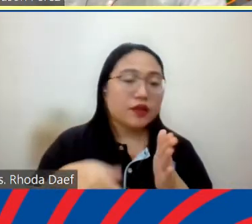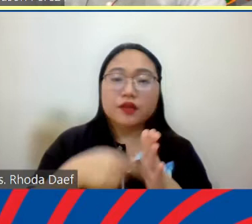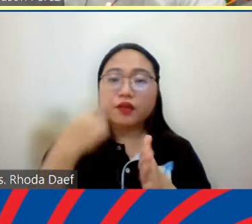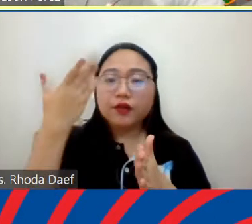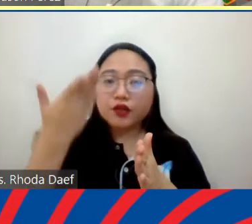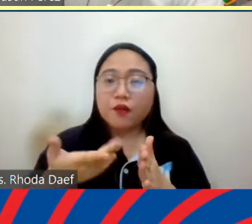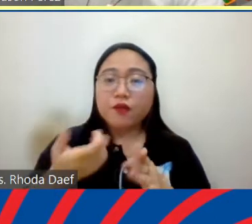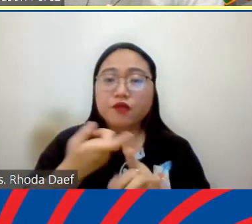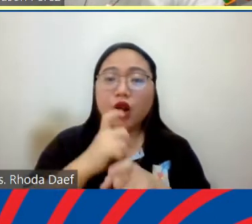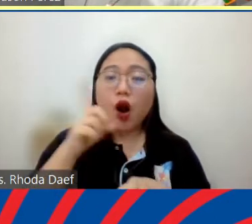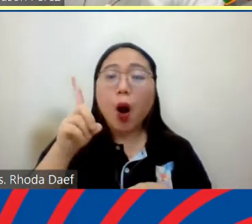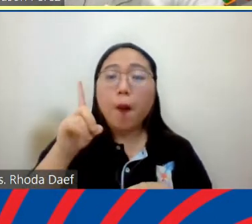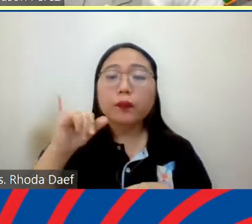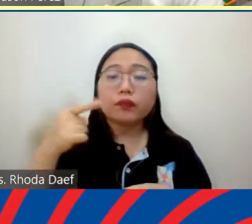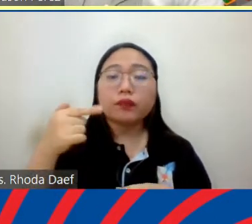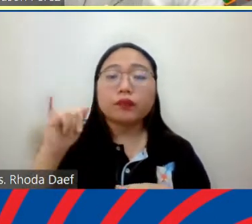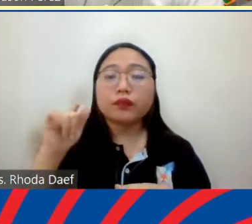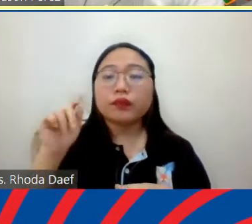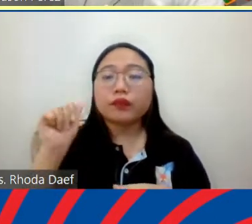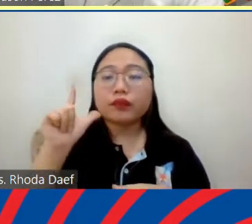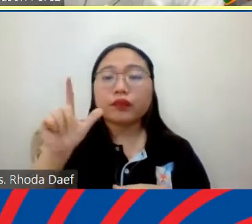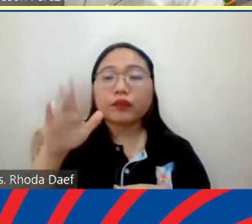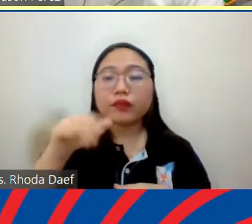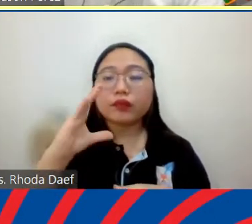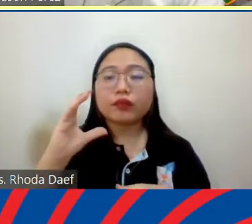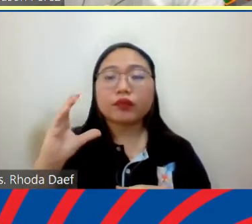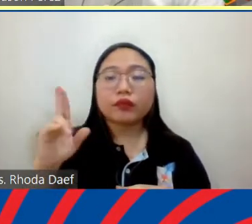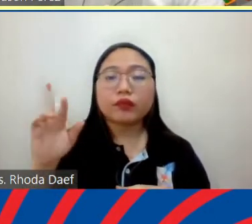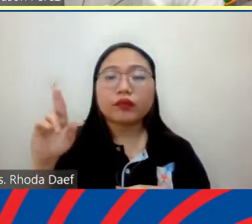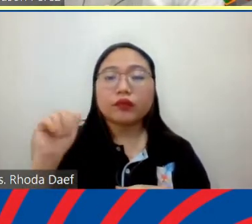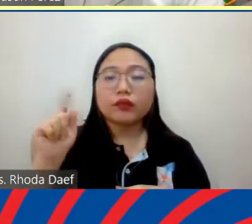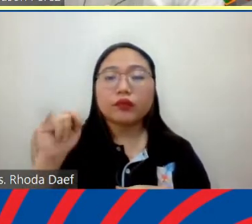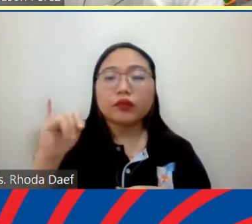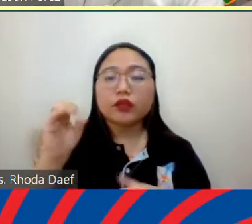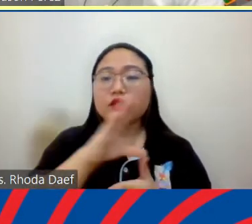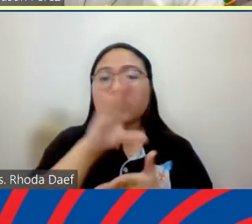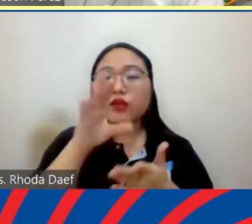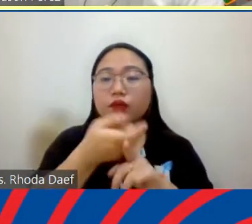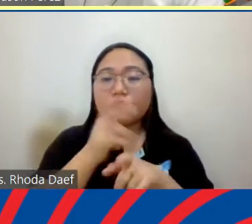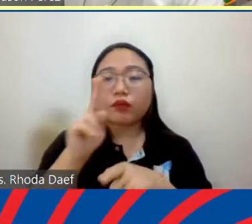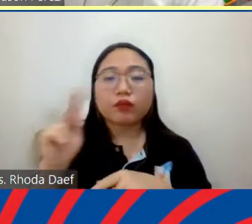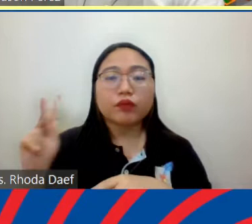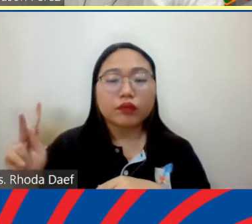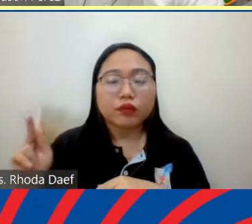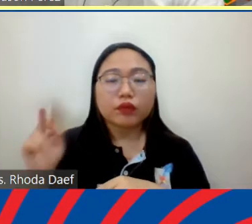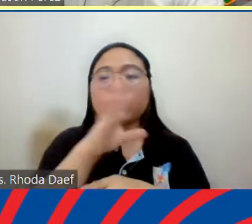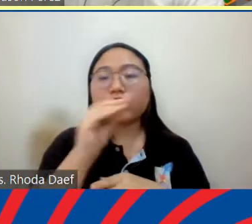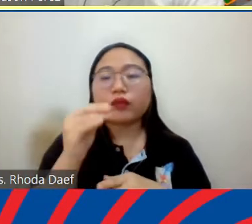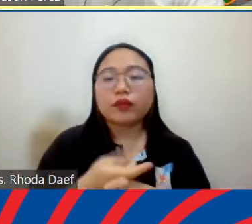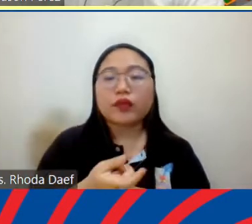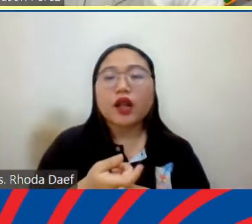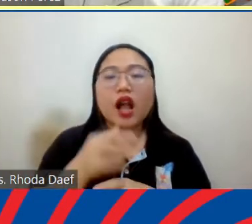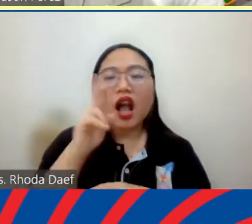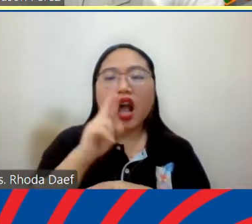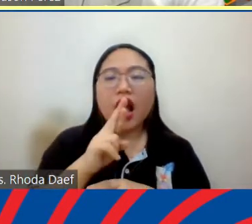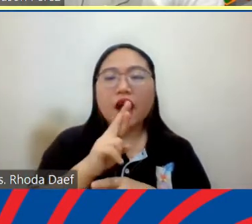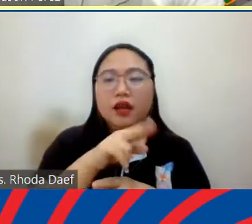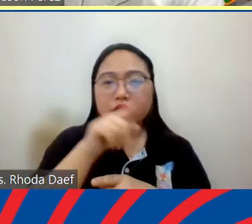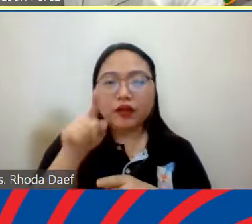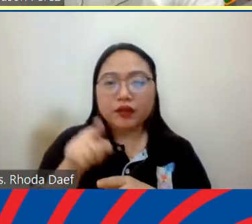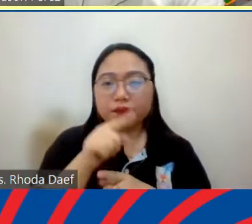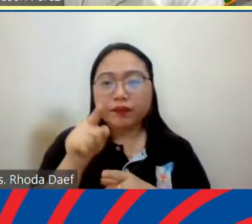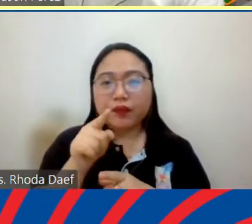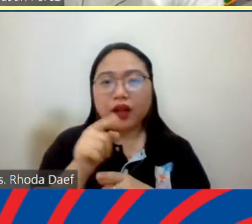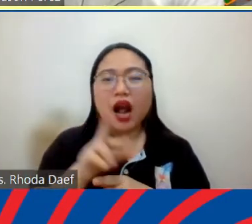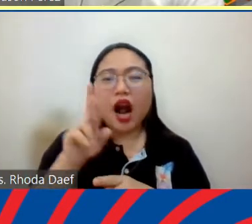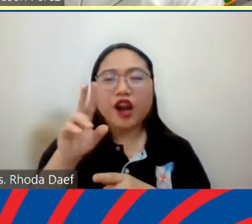the Digital Curation Center from the UK and also from the Research Data Management Librarian Academy,